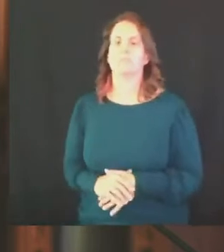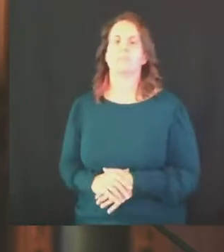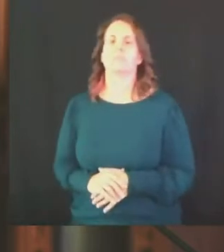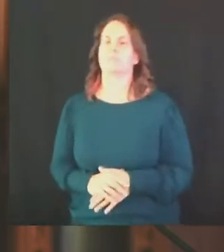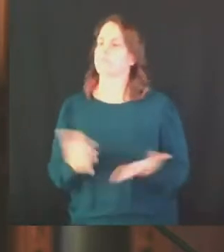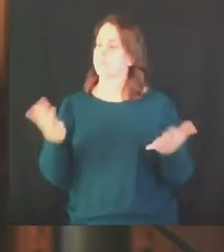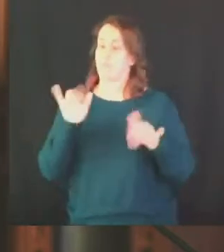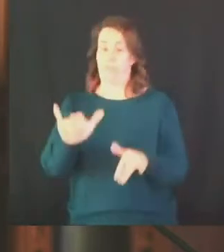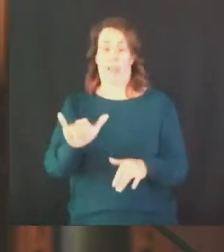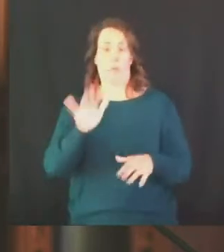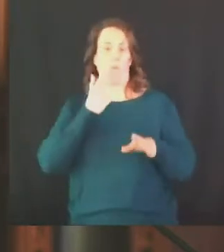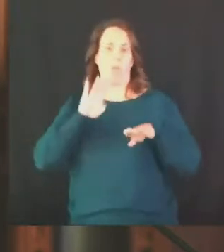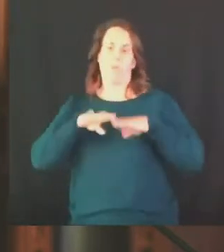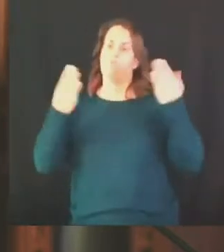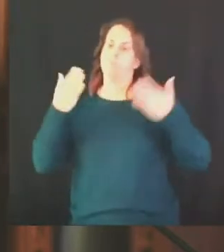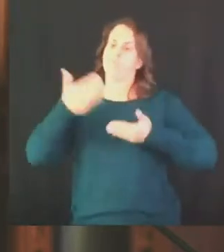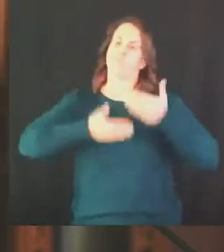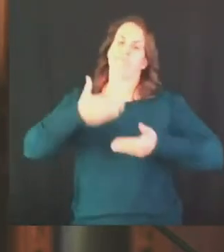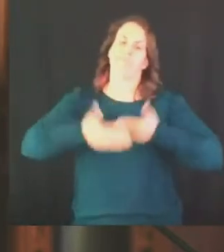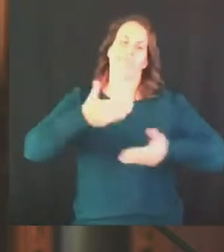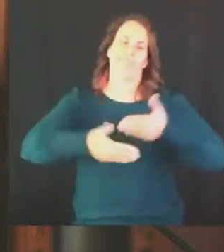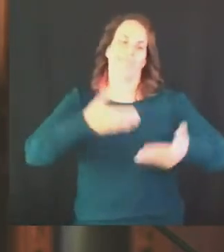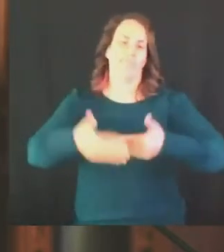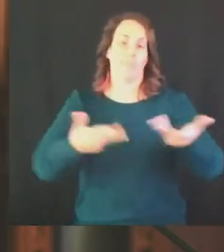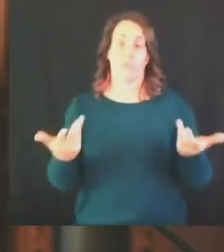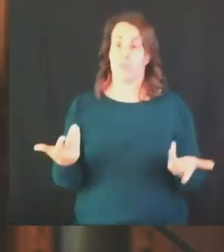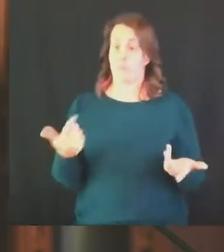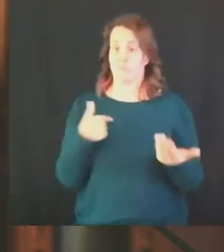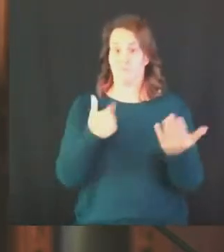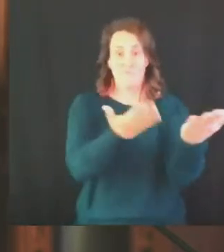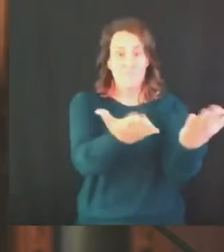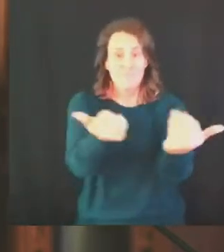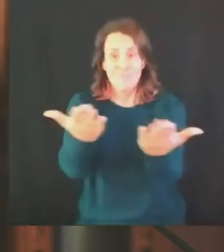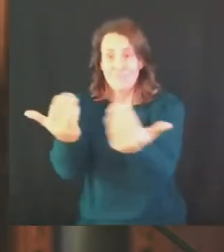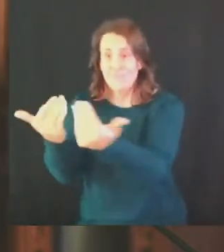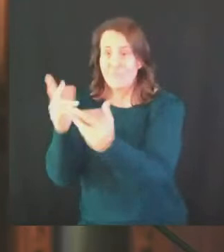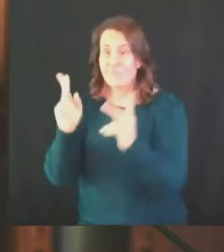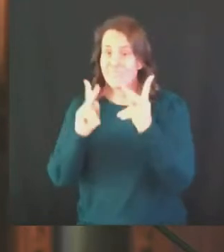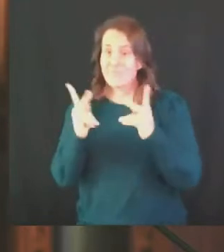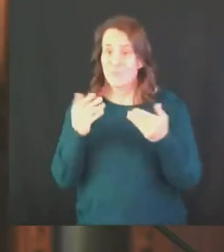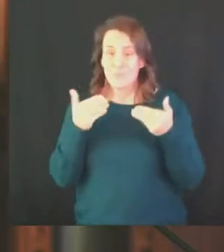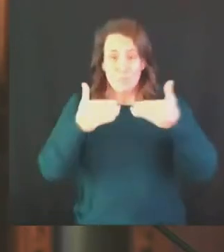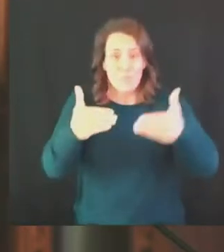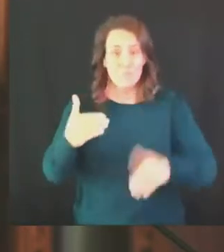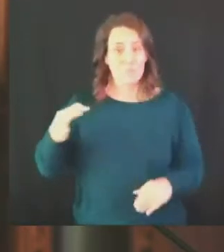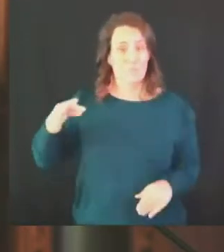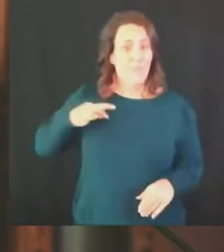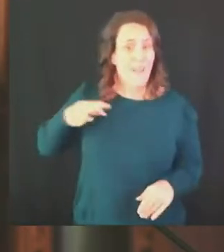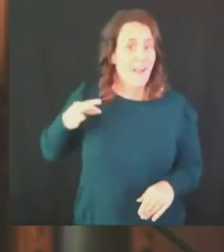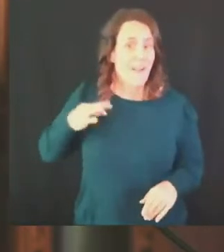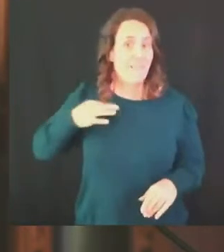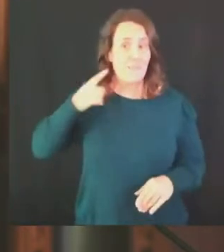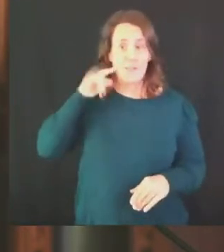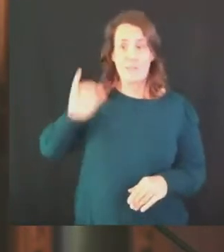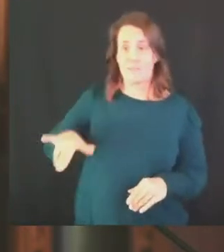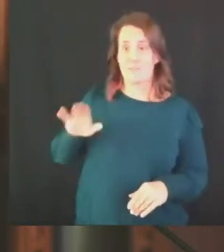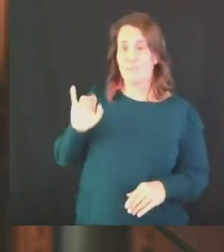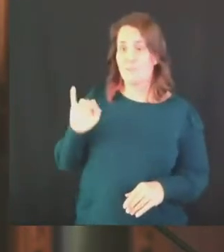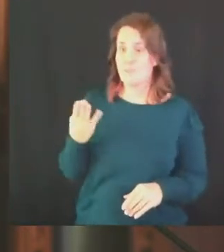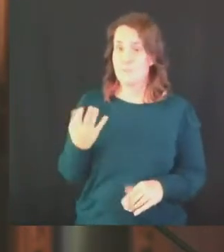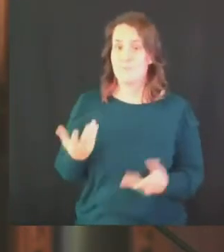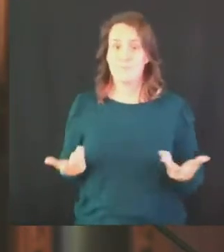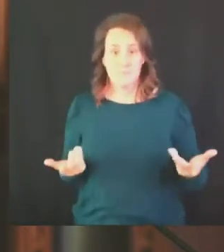We welcome those applications. We encourage them. We want to have a pool that is robust so that we can